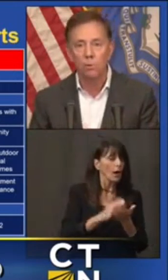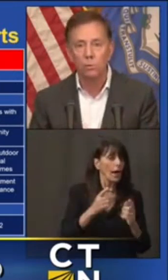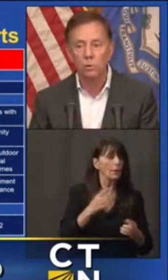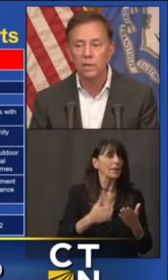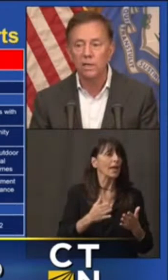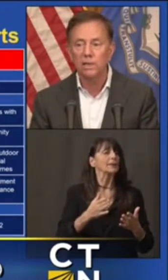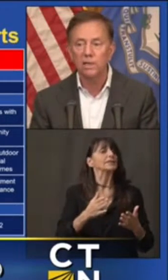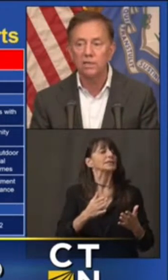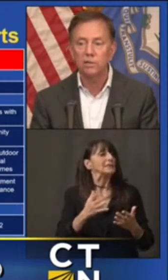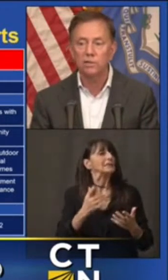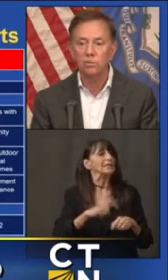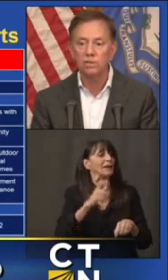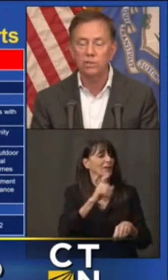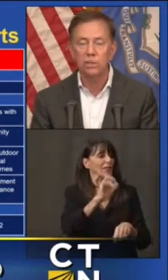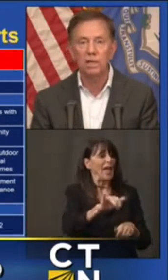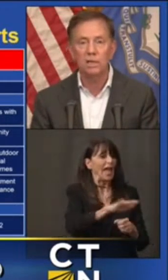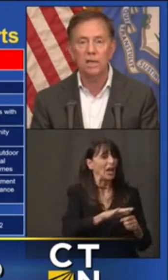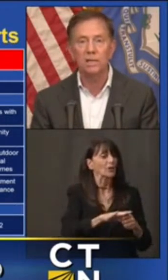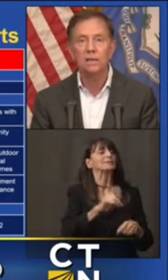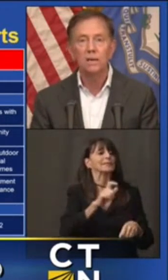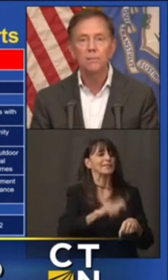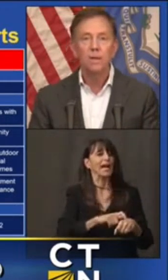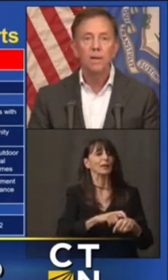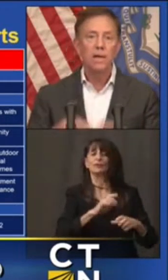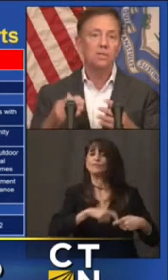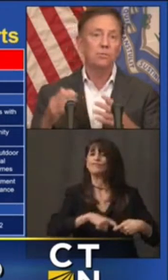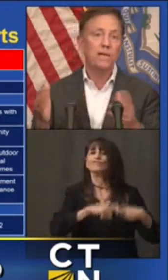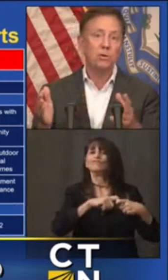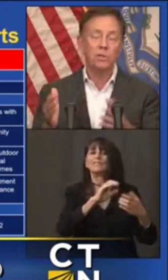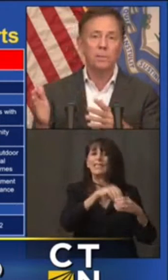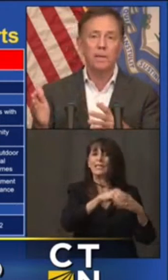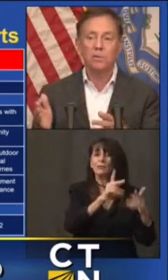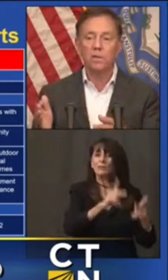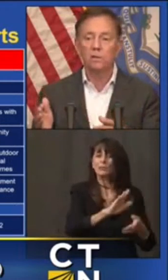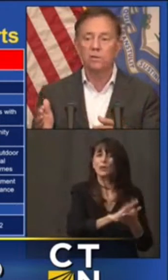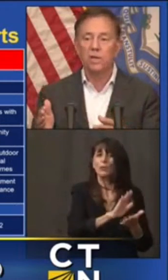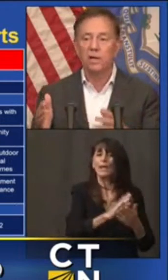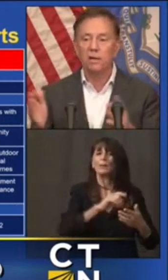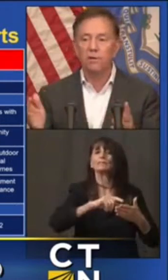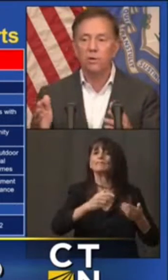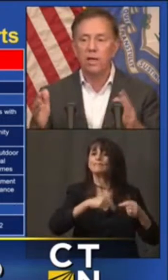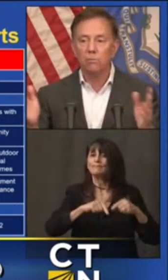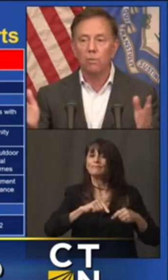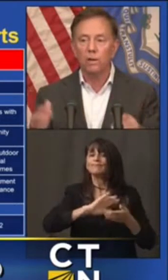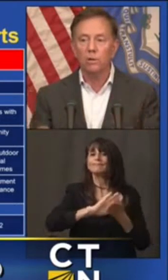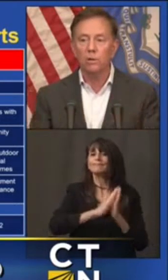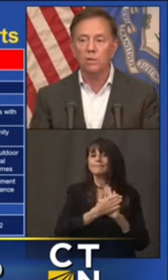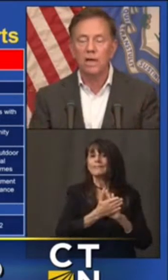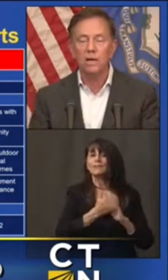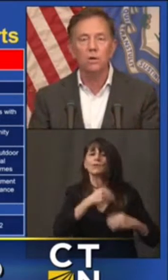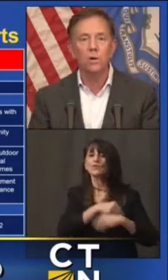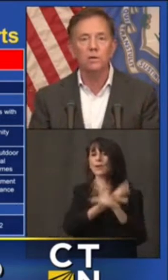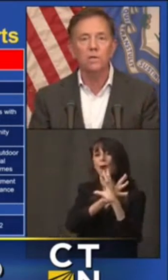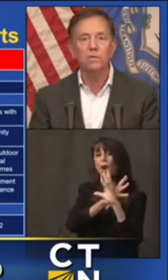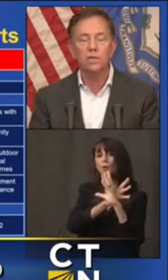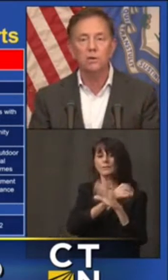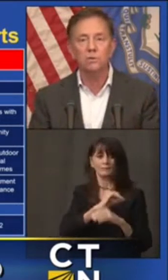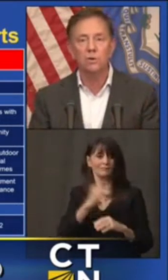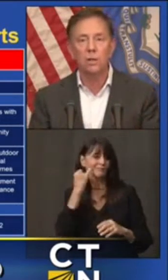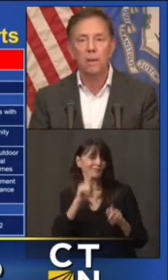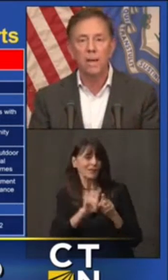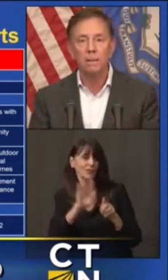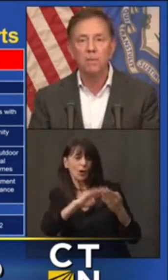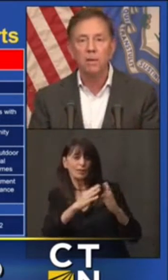remote learning in a situation like that. And as we talked about the other day, if you're in that red alert category, you could see those